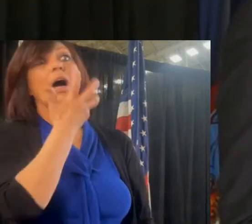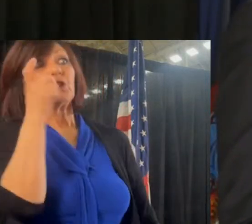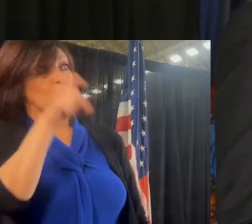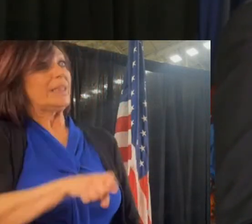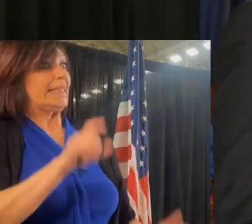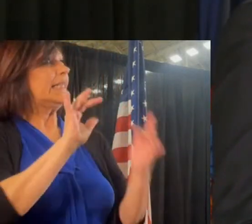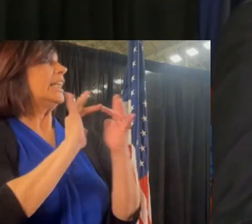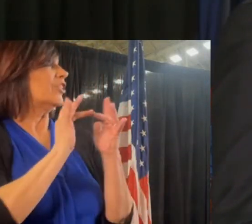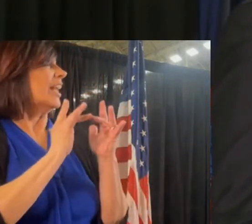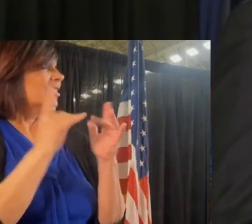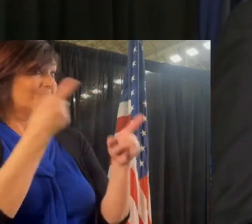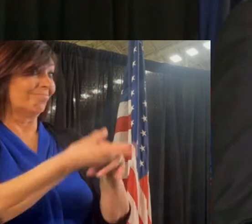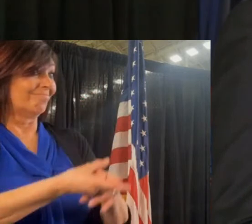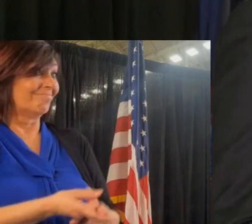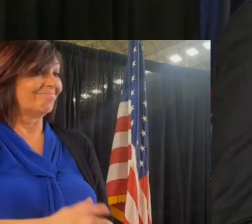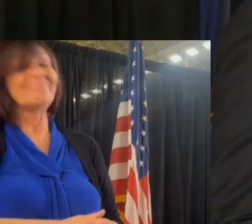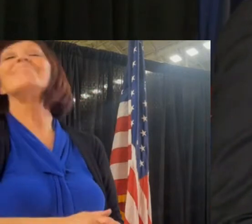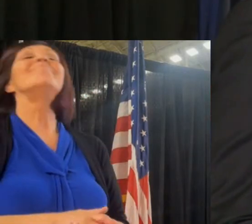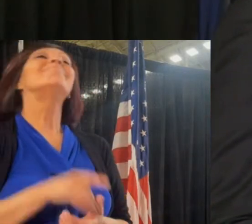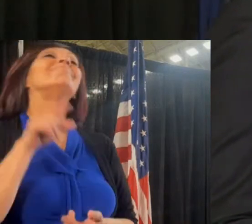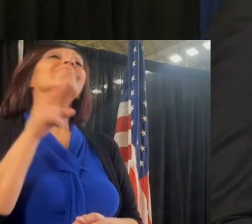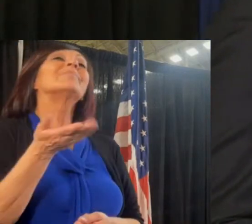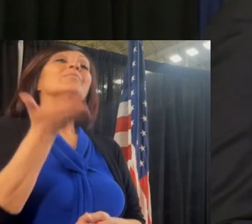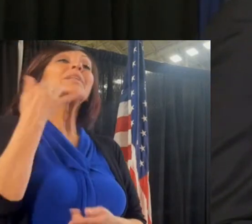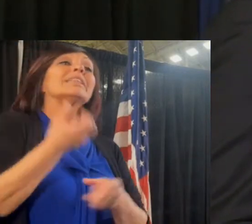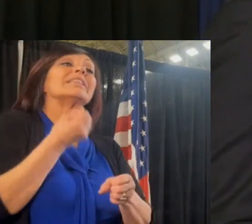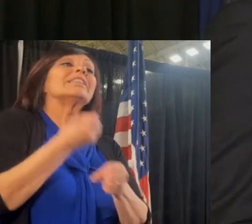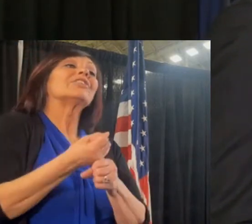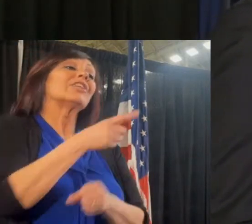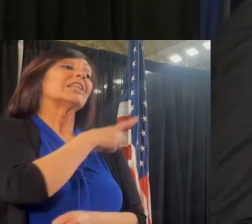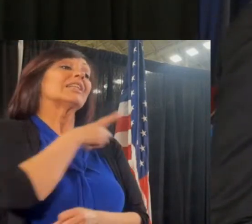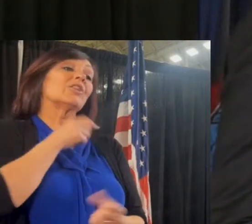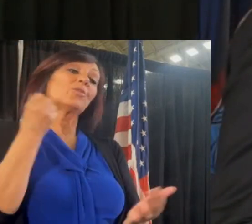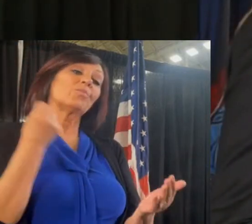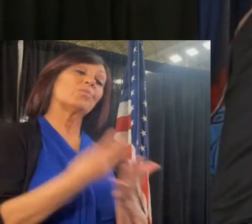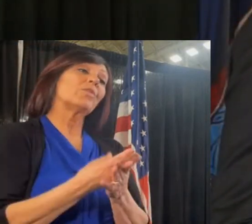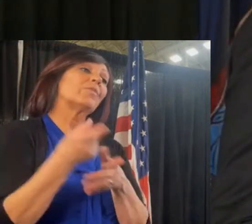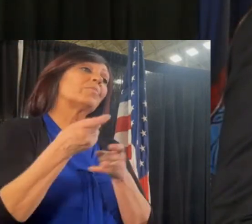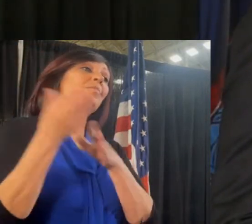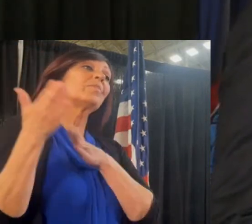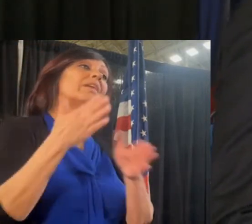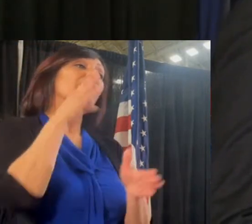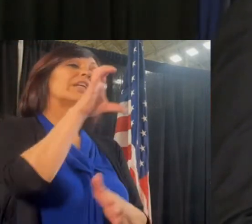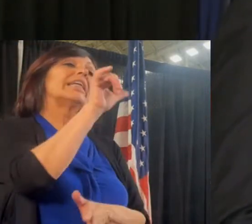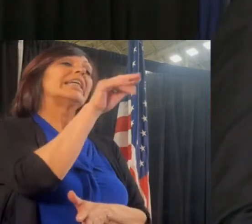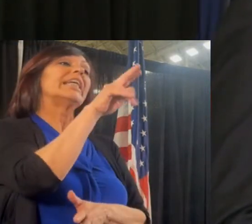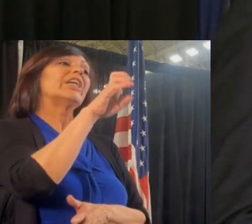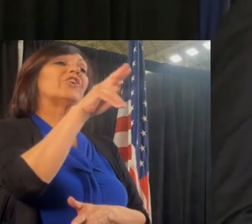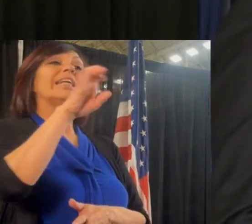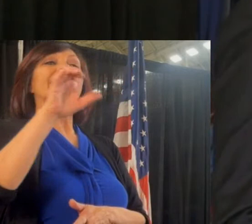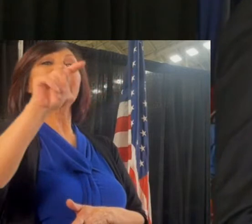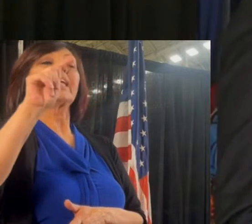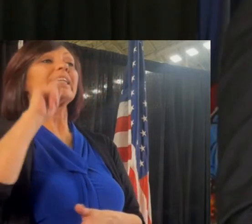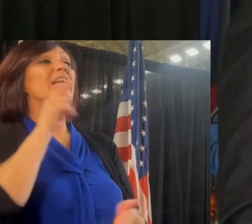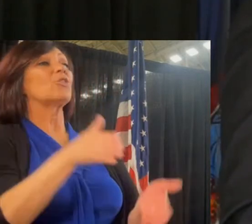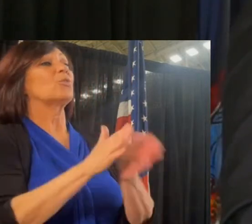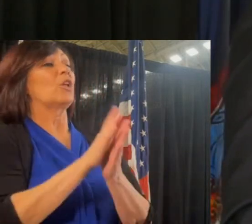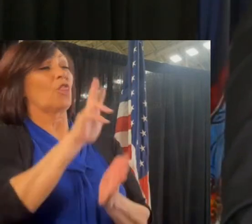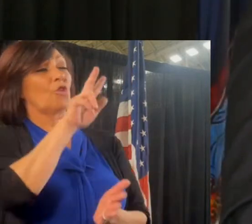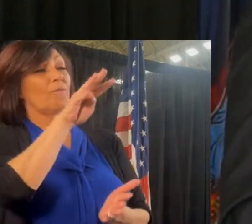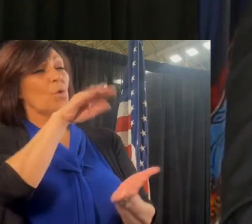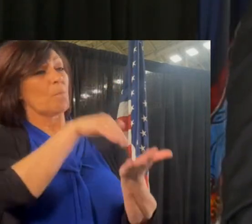we need it. This past year, the legislature approved the management plan for ErieNet and our request for $34